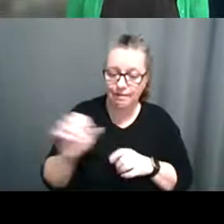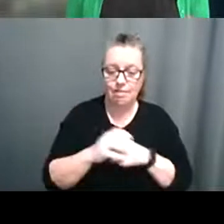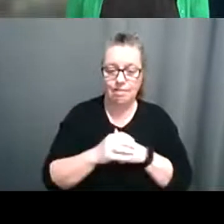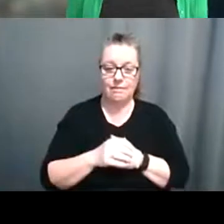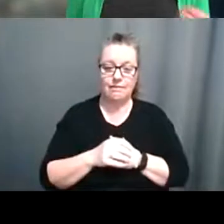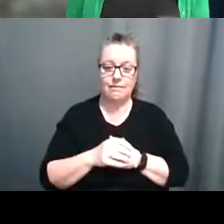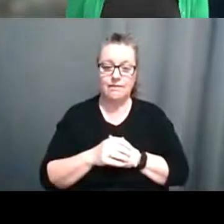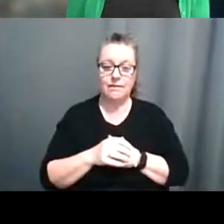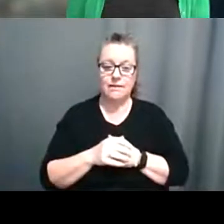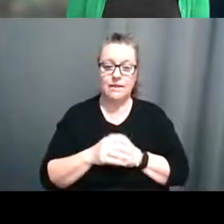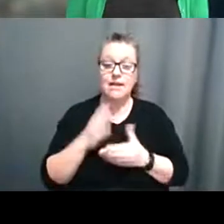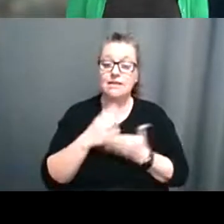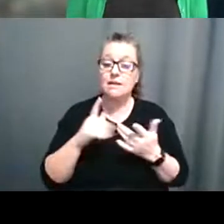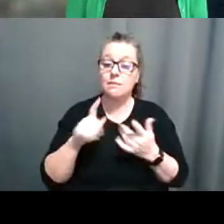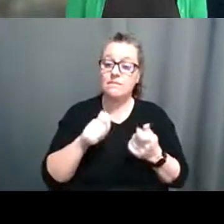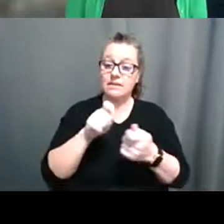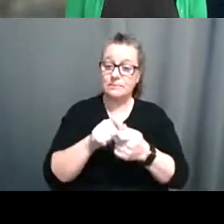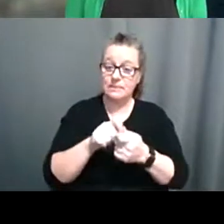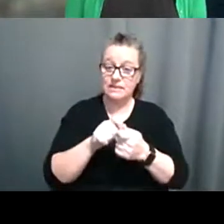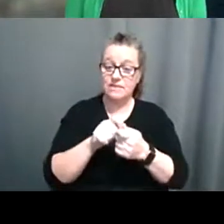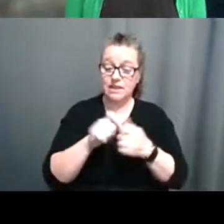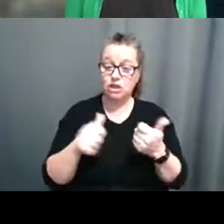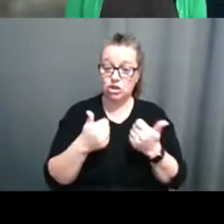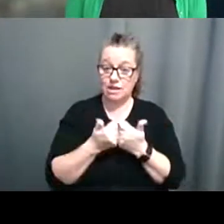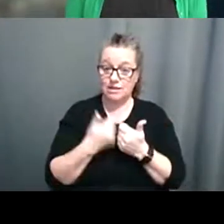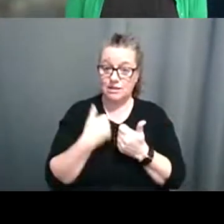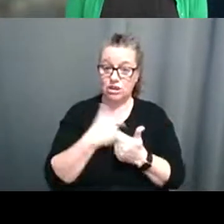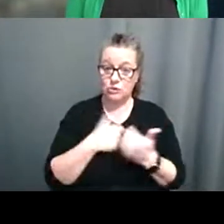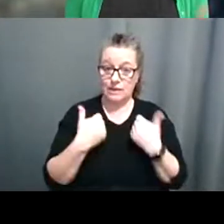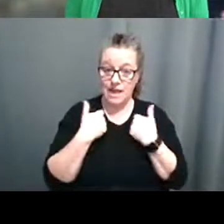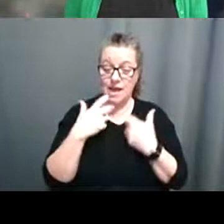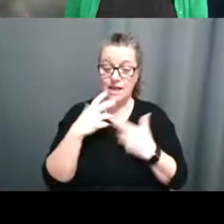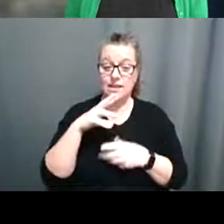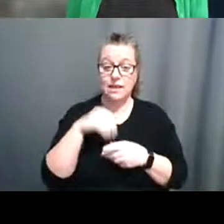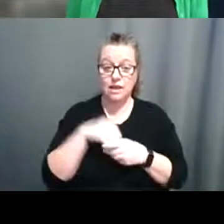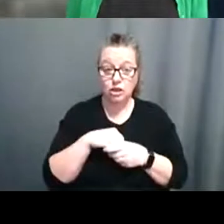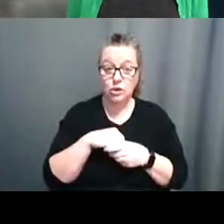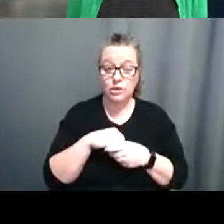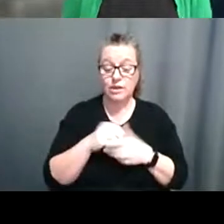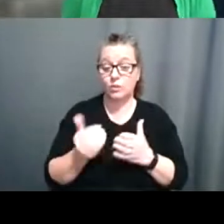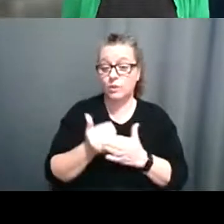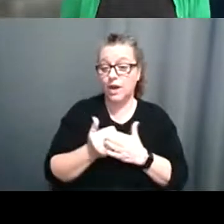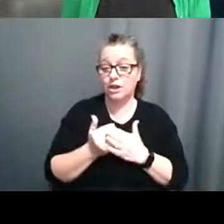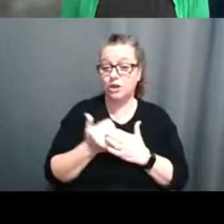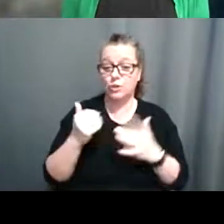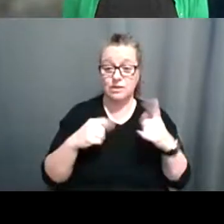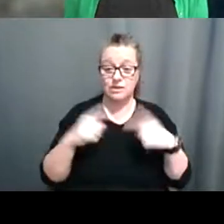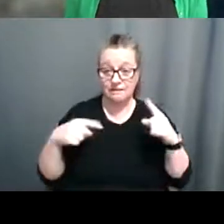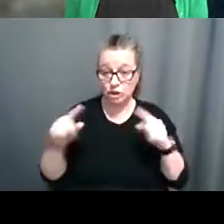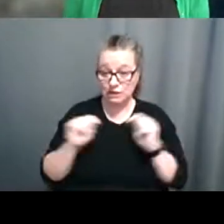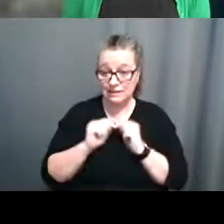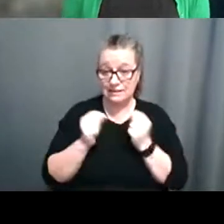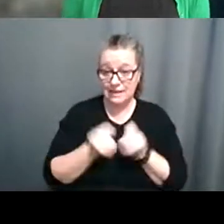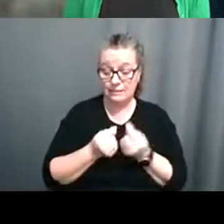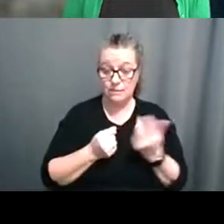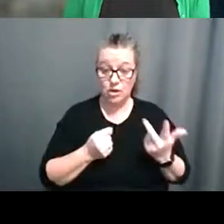Some of the specific challenges our team had included, we were a new diverse team. 3 of